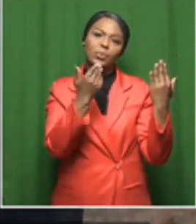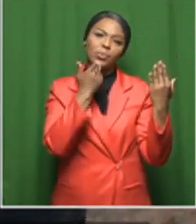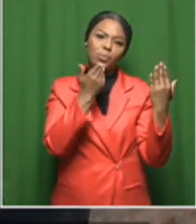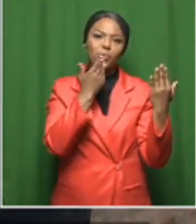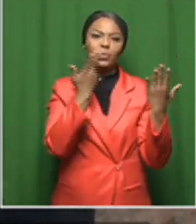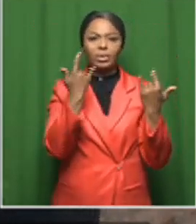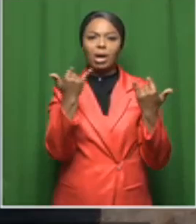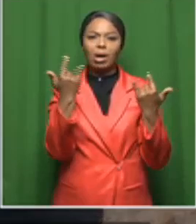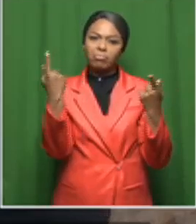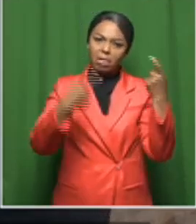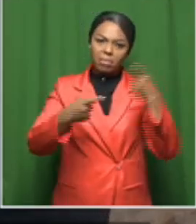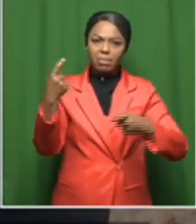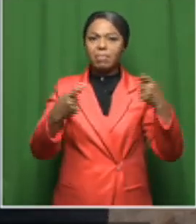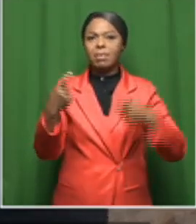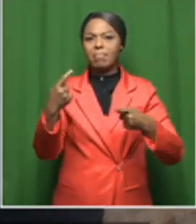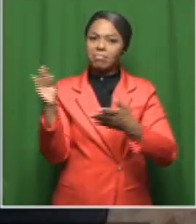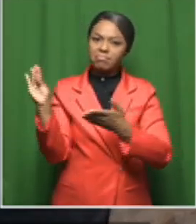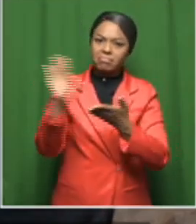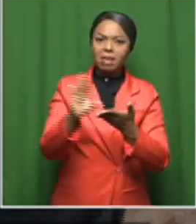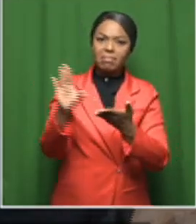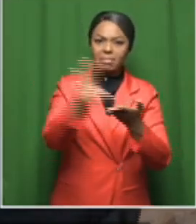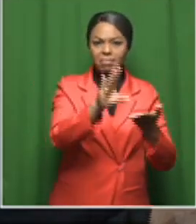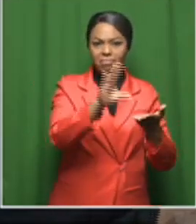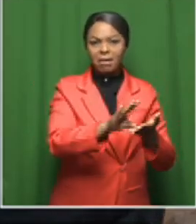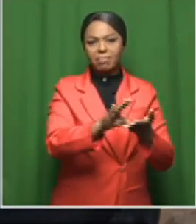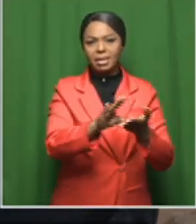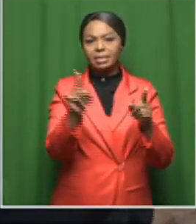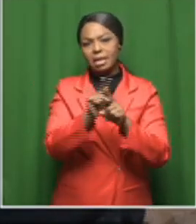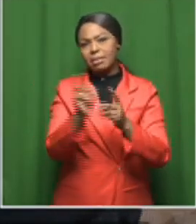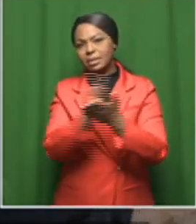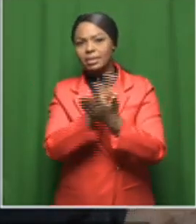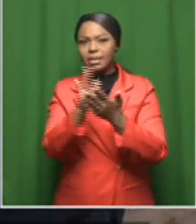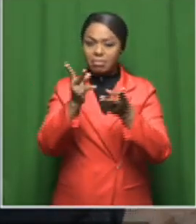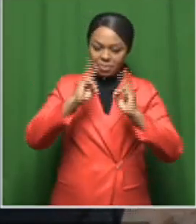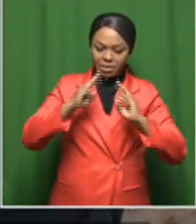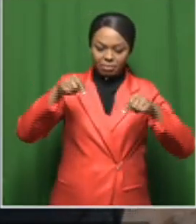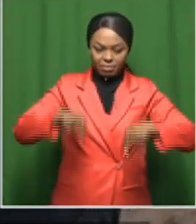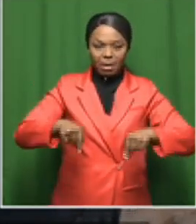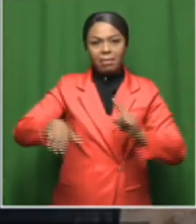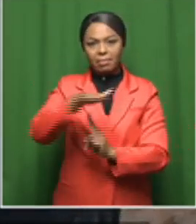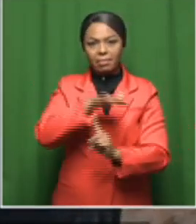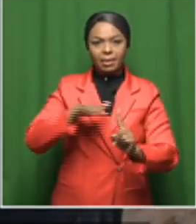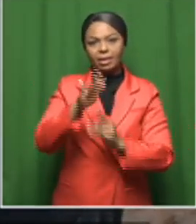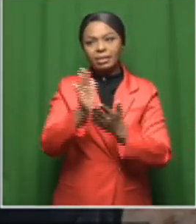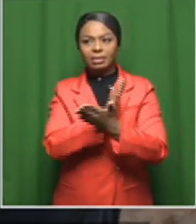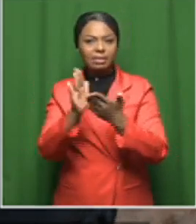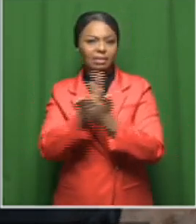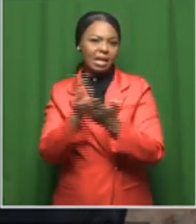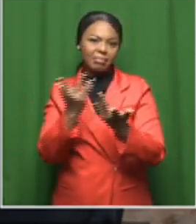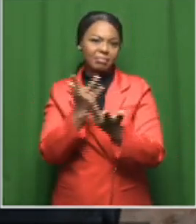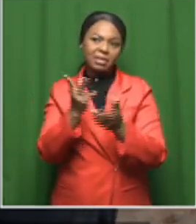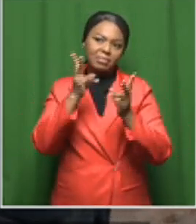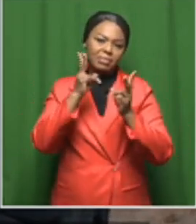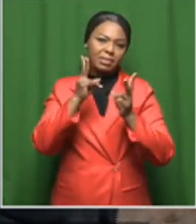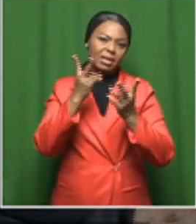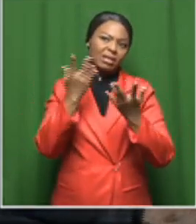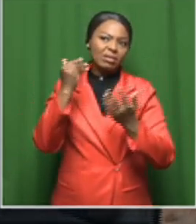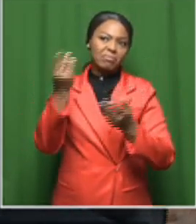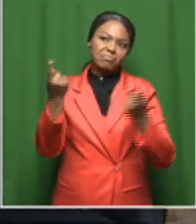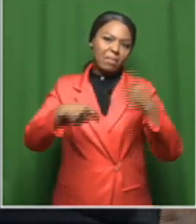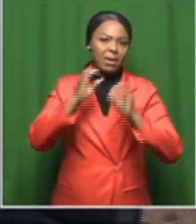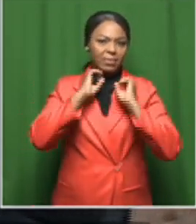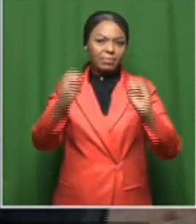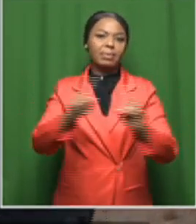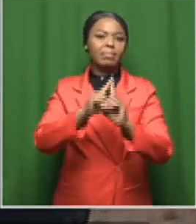in this and a part of this are coming to visit. There are also others that are not a part of it that perhaps have shown interest to want to get in. I'll ask obviously the